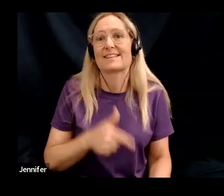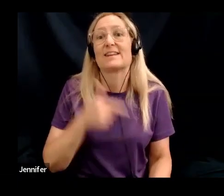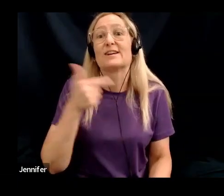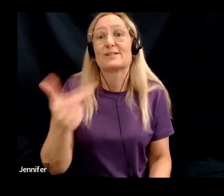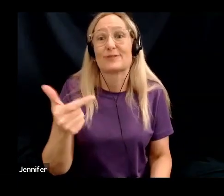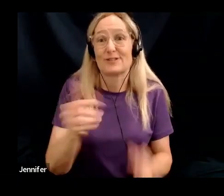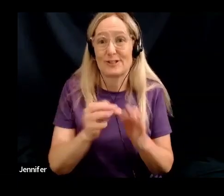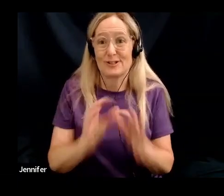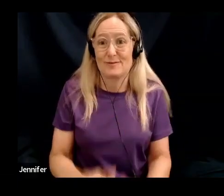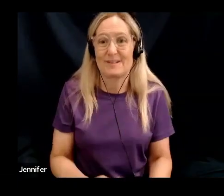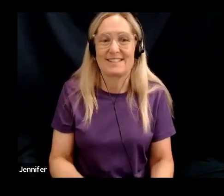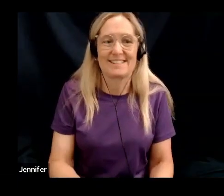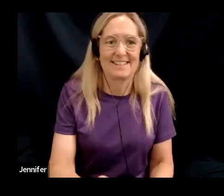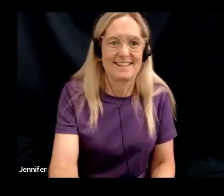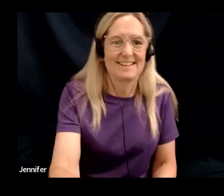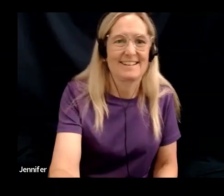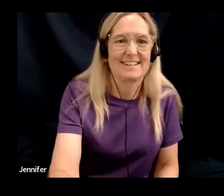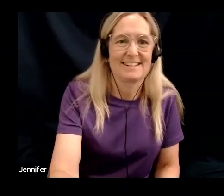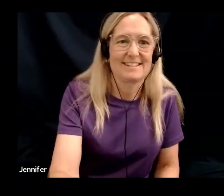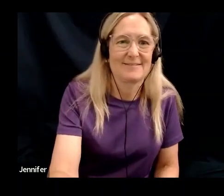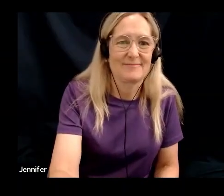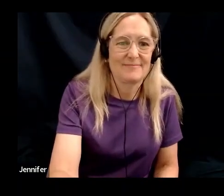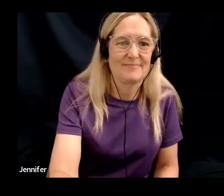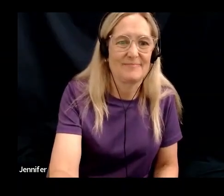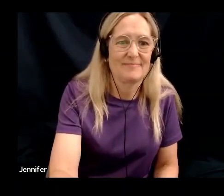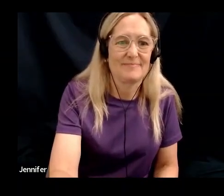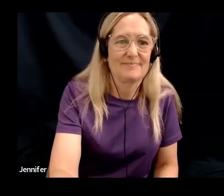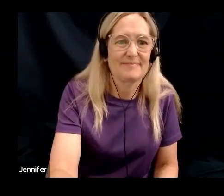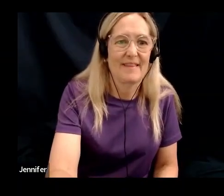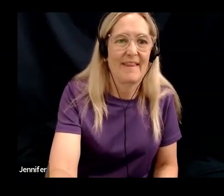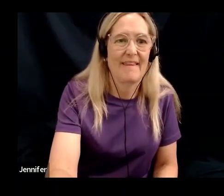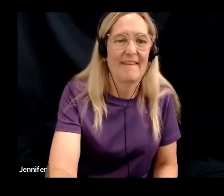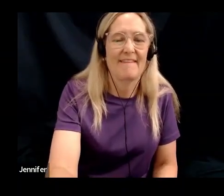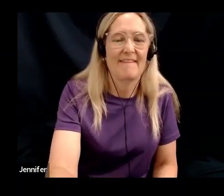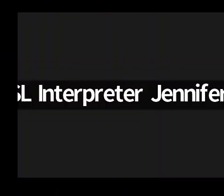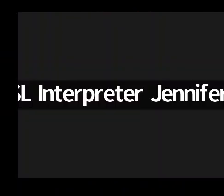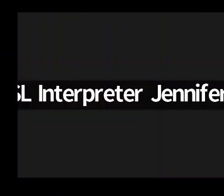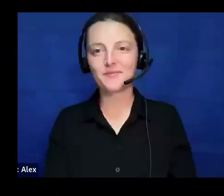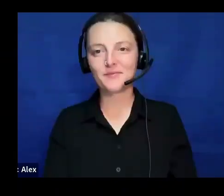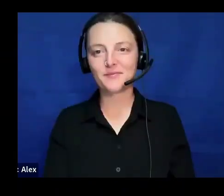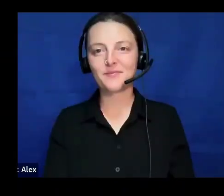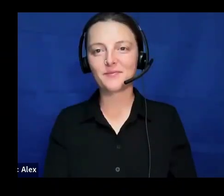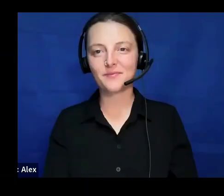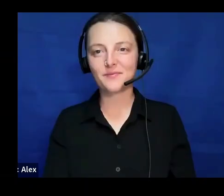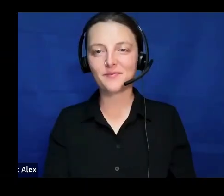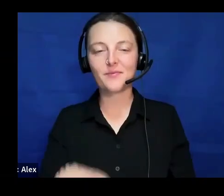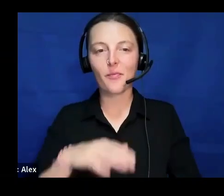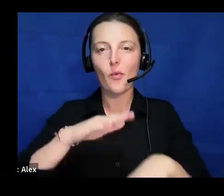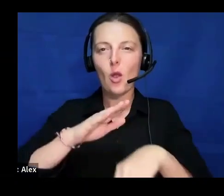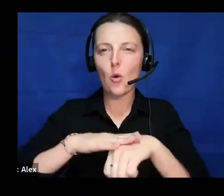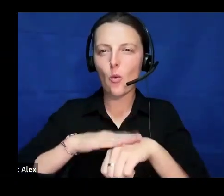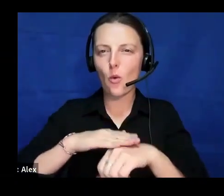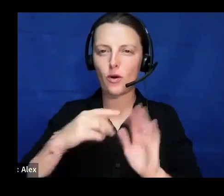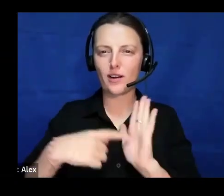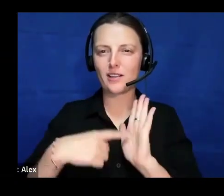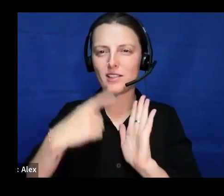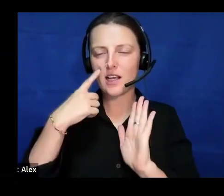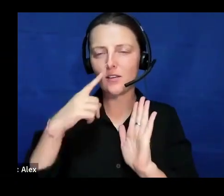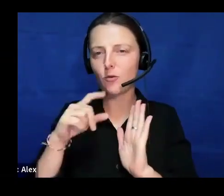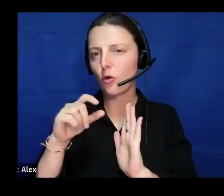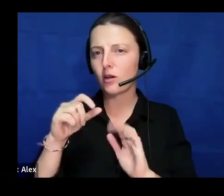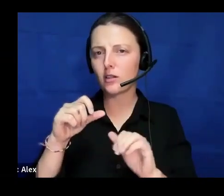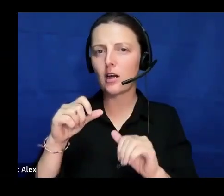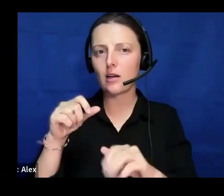So some warning signs of suicide. So if we notice one of these things or a couple